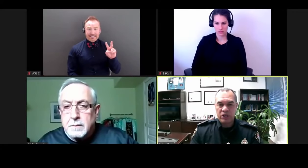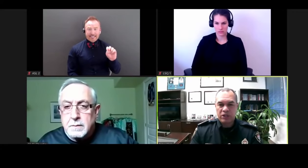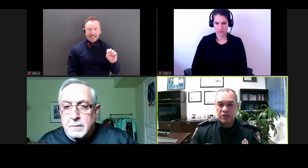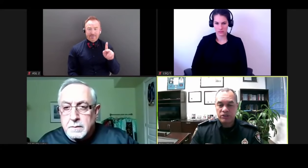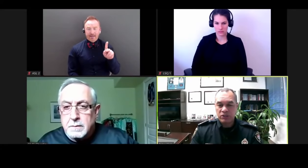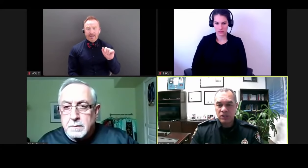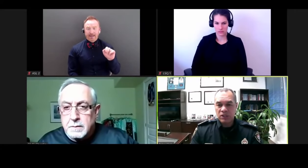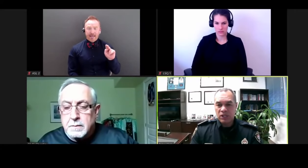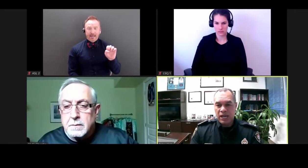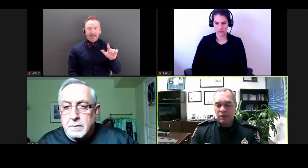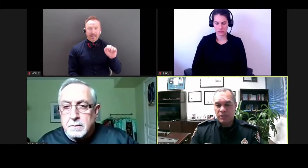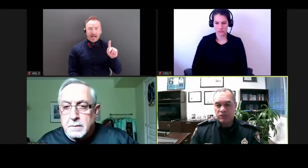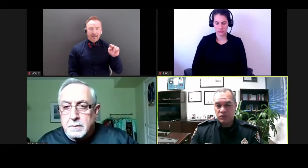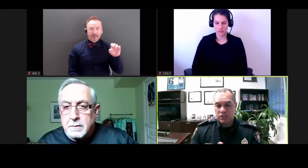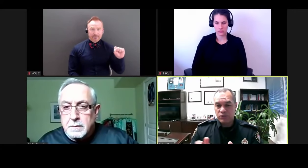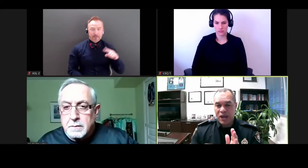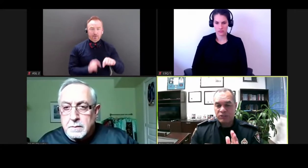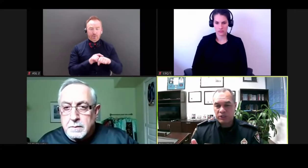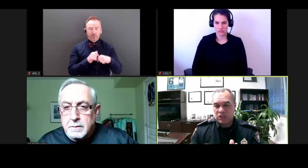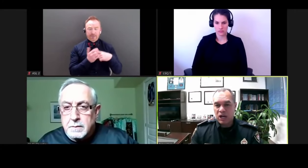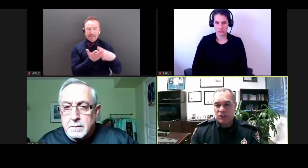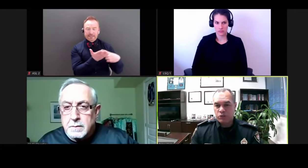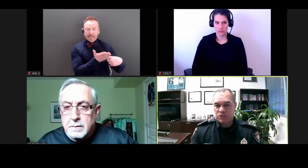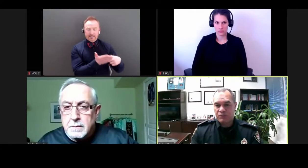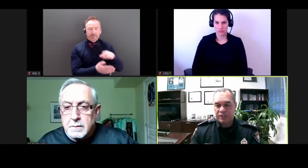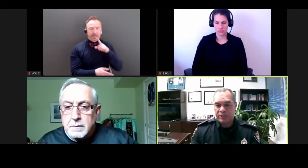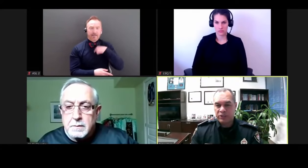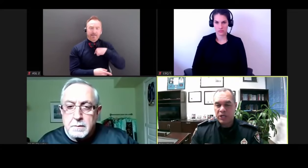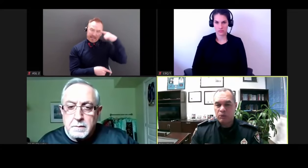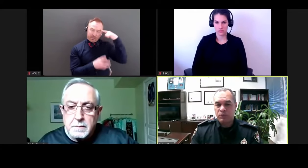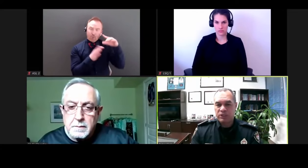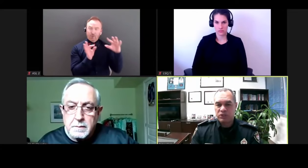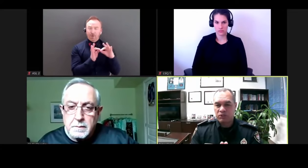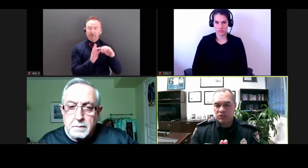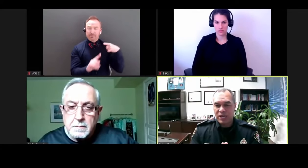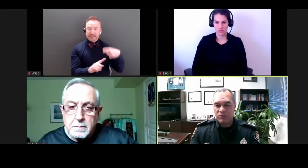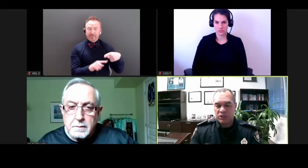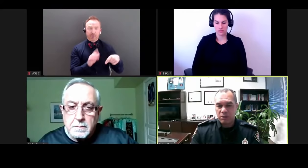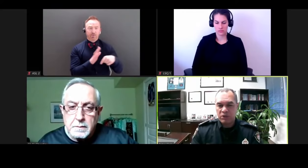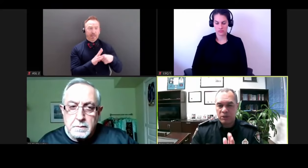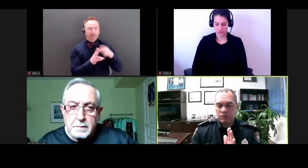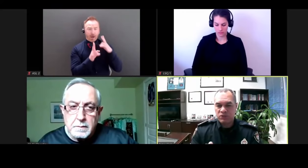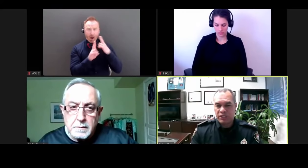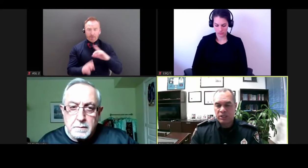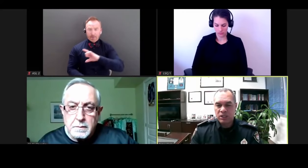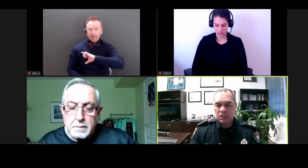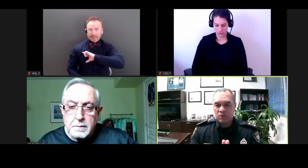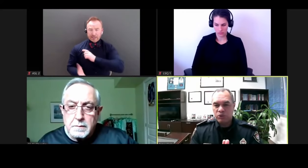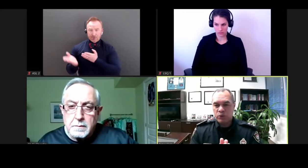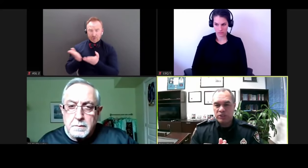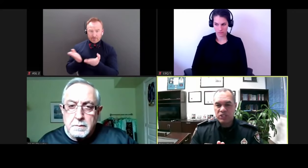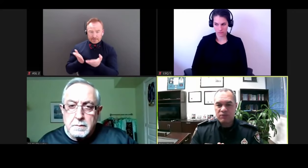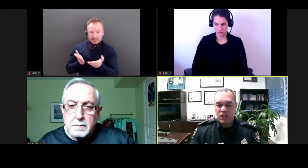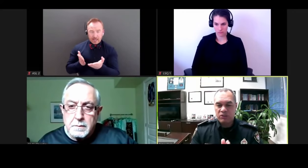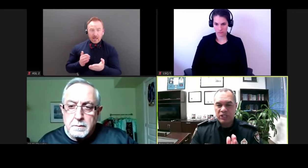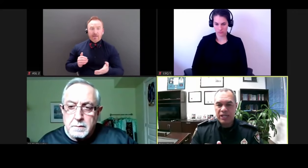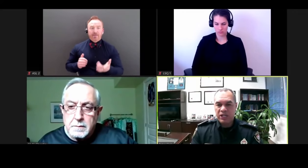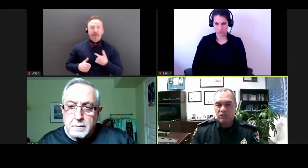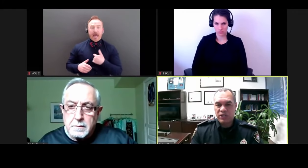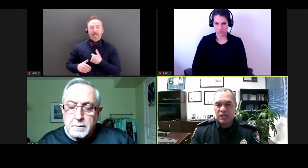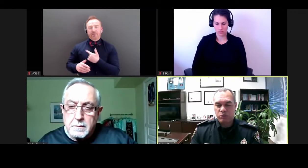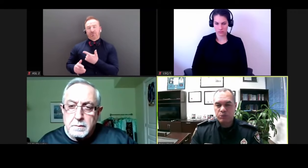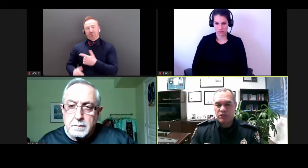Blair Dunker is factoring the costs specifically to the Ottawa Police Service. That is the number that we've seen between the 700